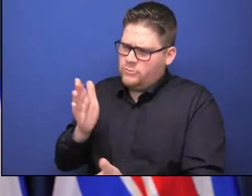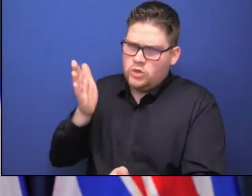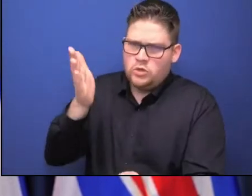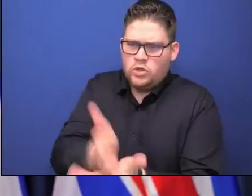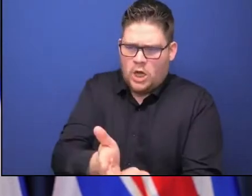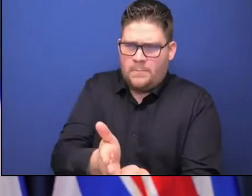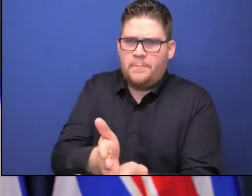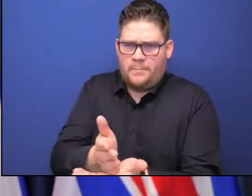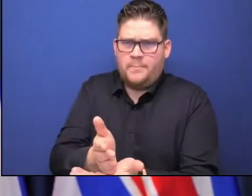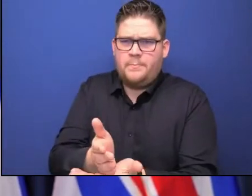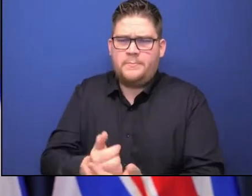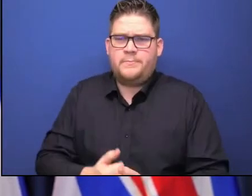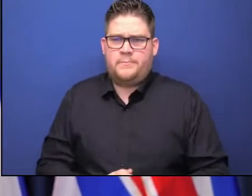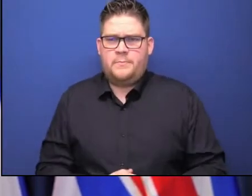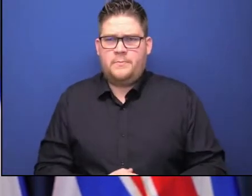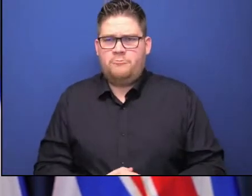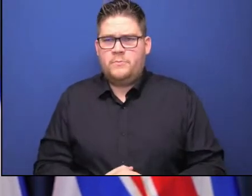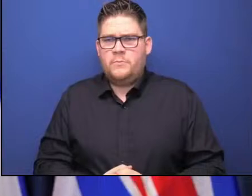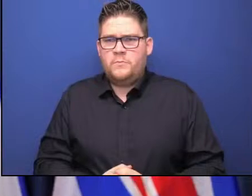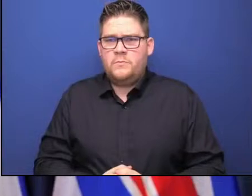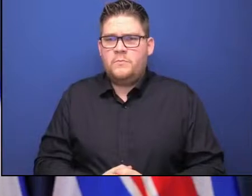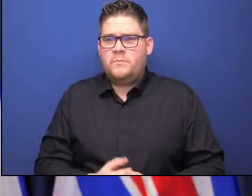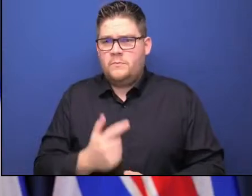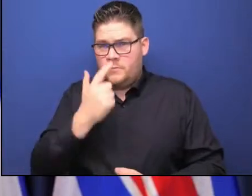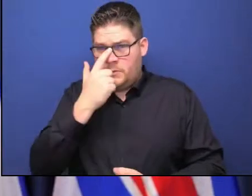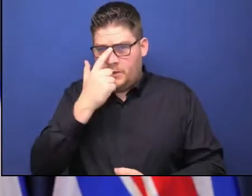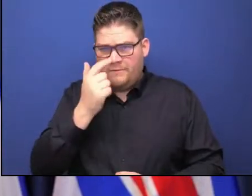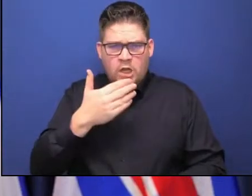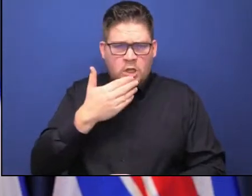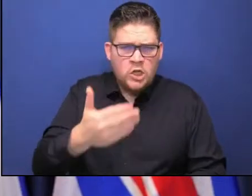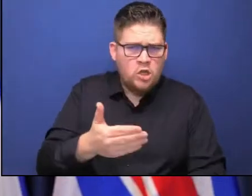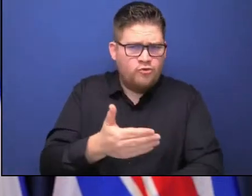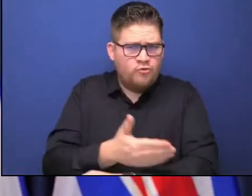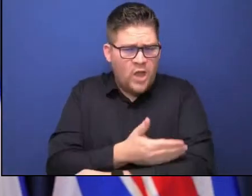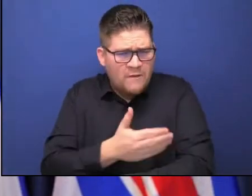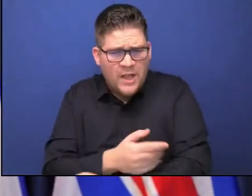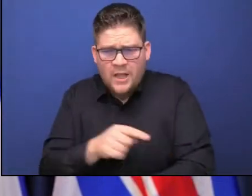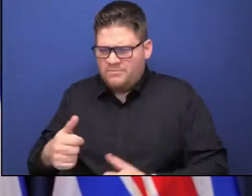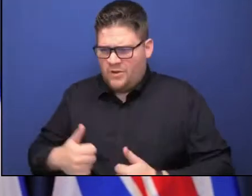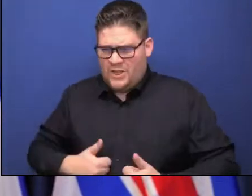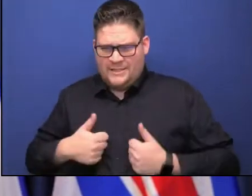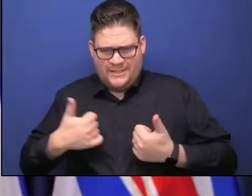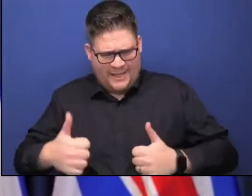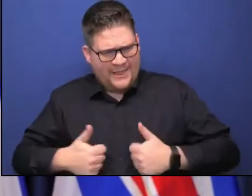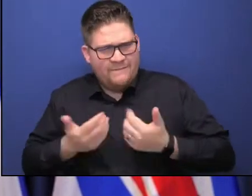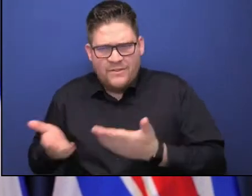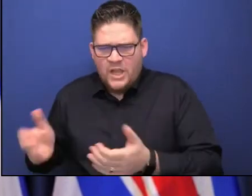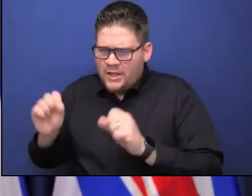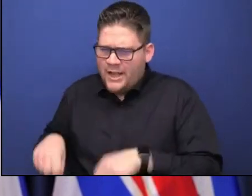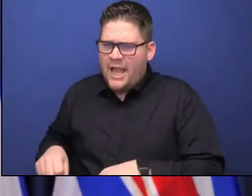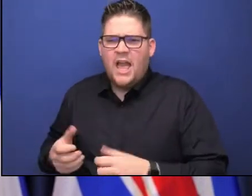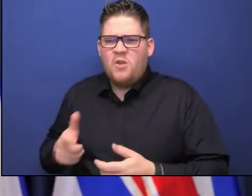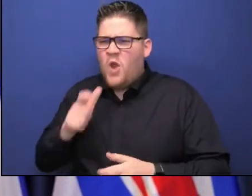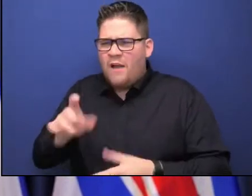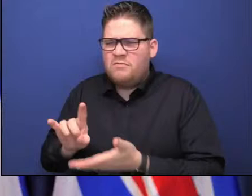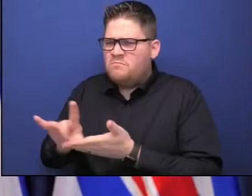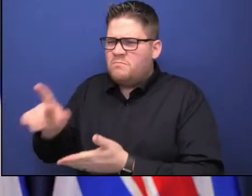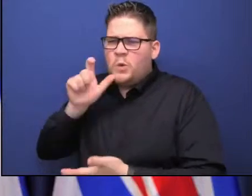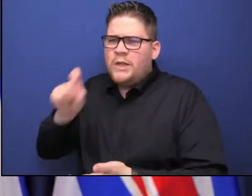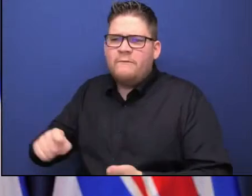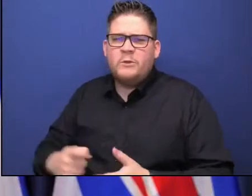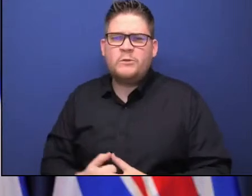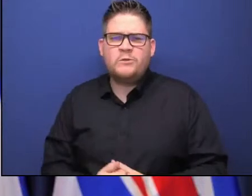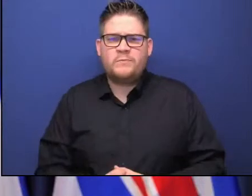to stay in their homes. I think what I've found, at least in my work as an MLA, is since the changes that we started making in